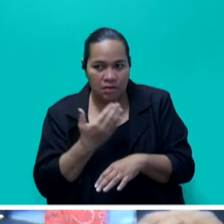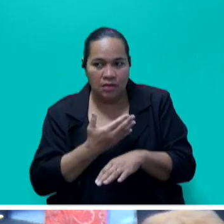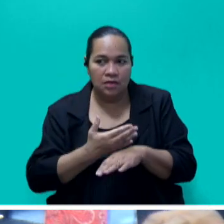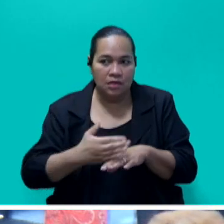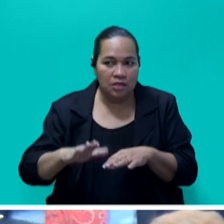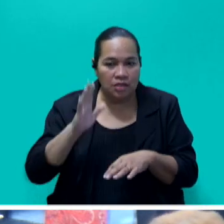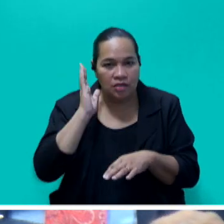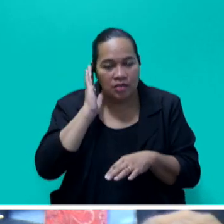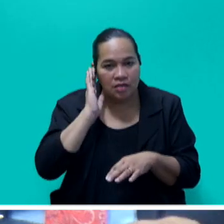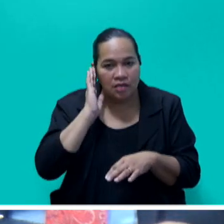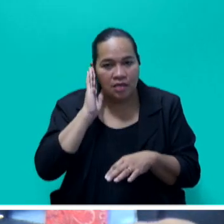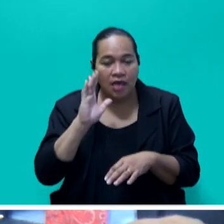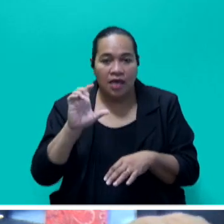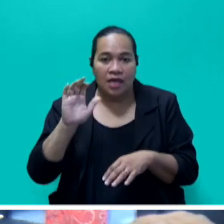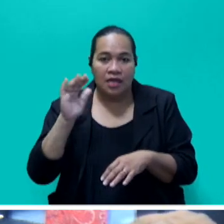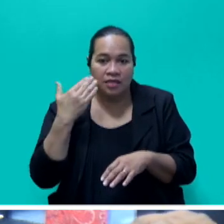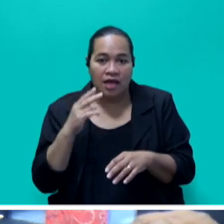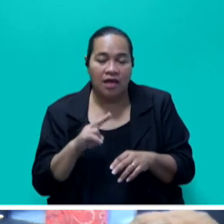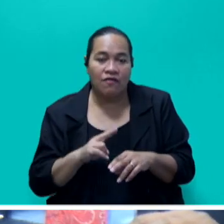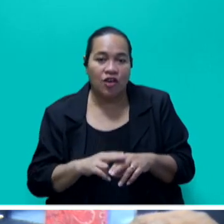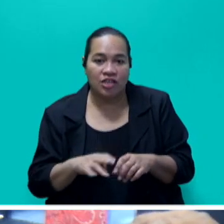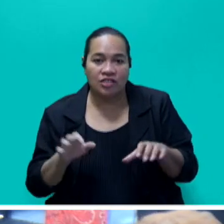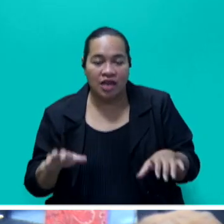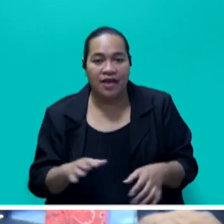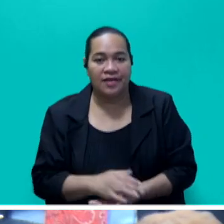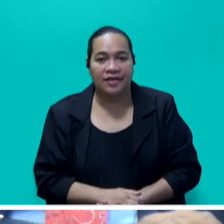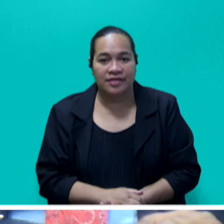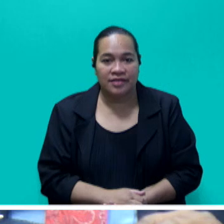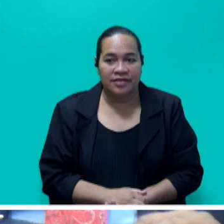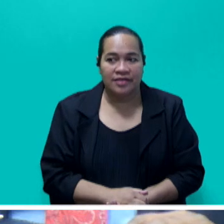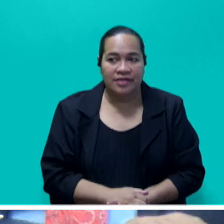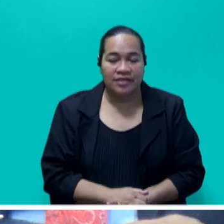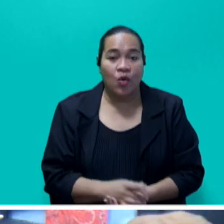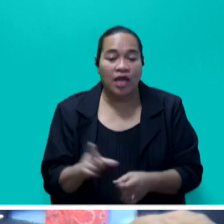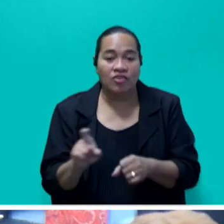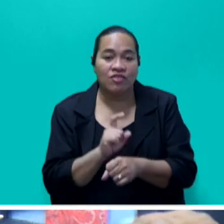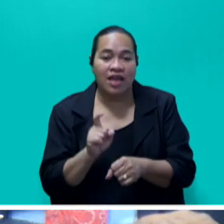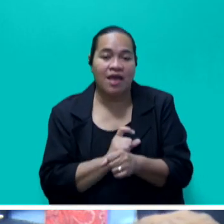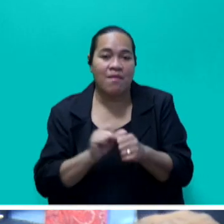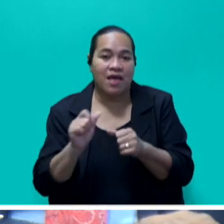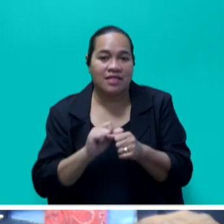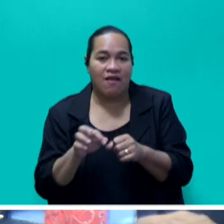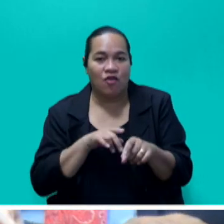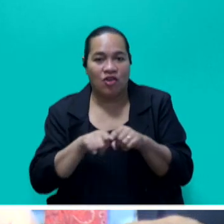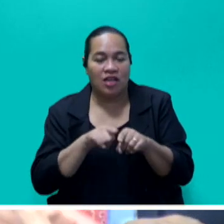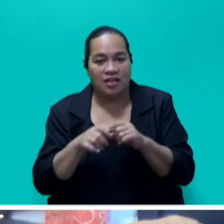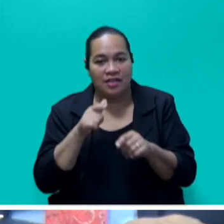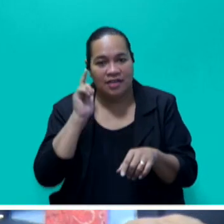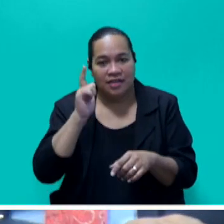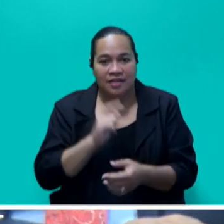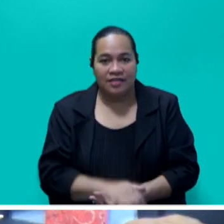blocks, new classroom furniture, etc., will create a better environment for teaching and learning.